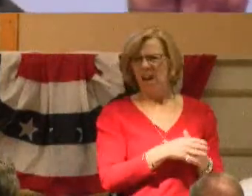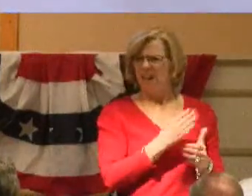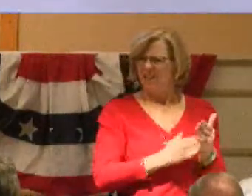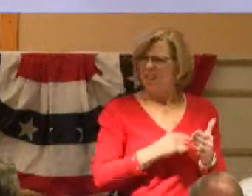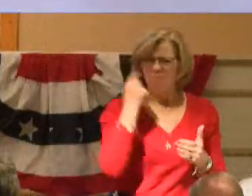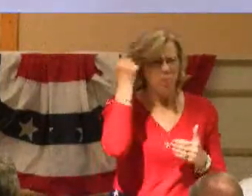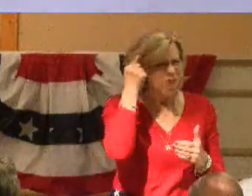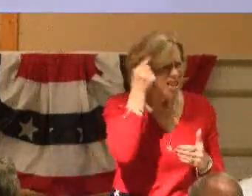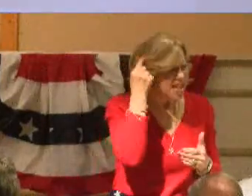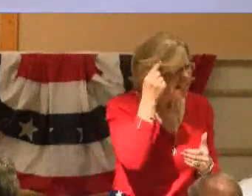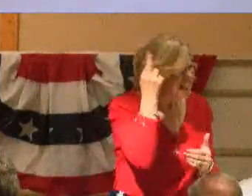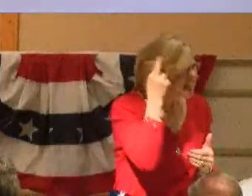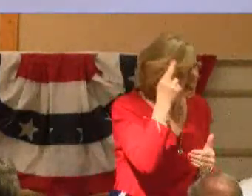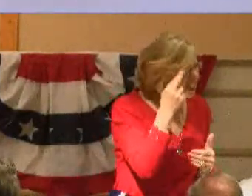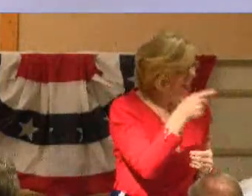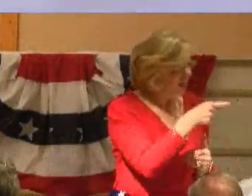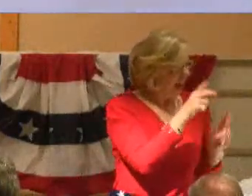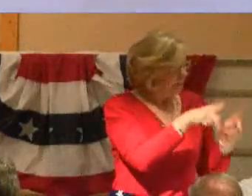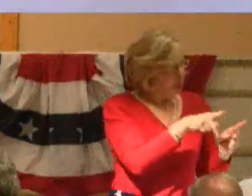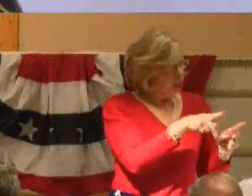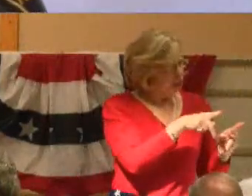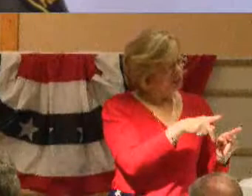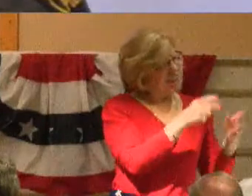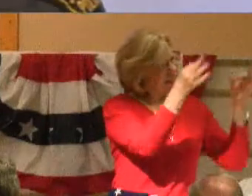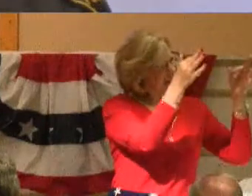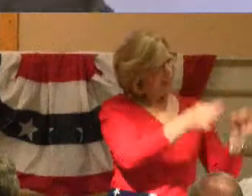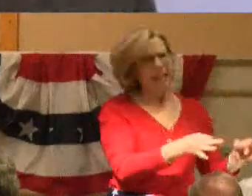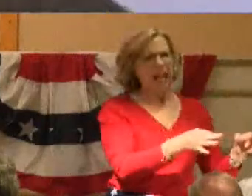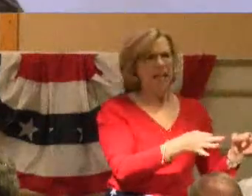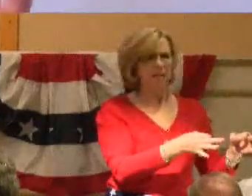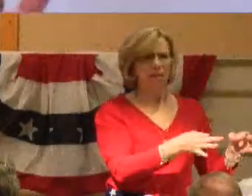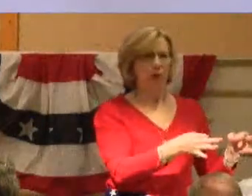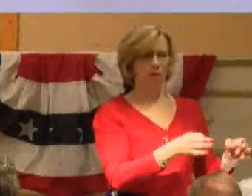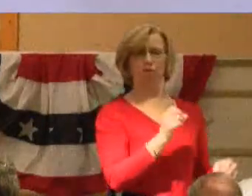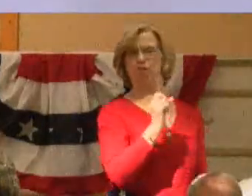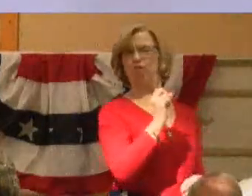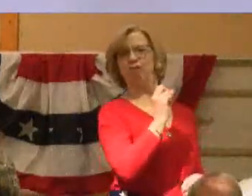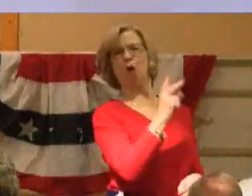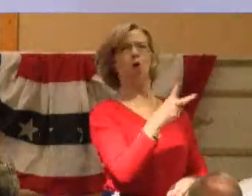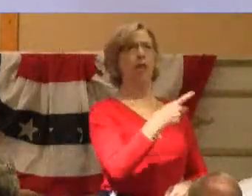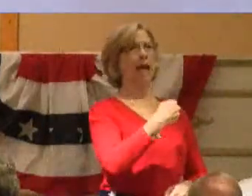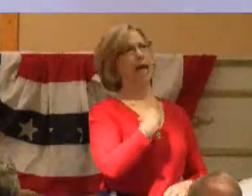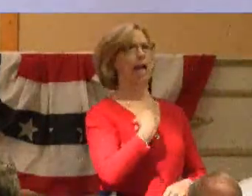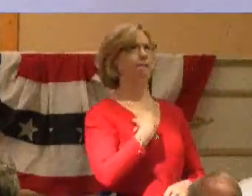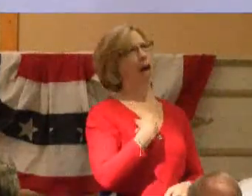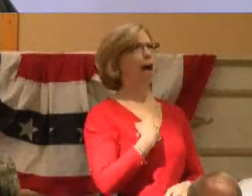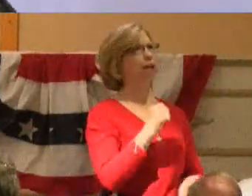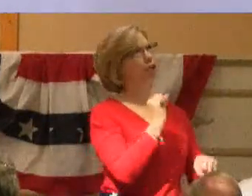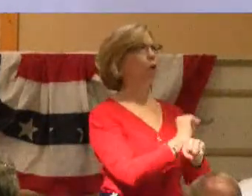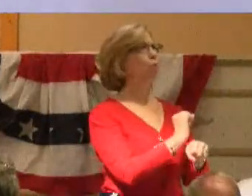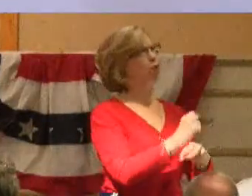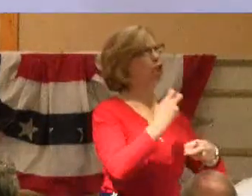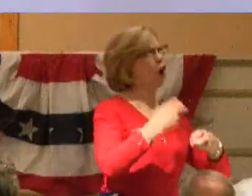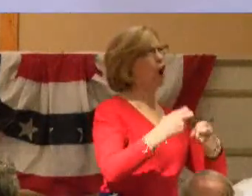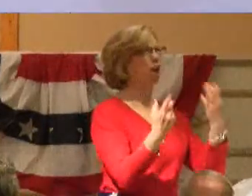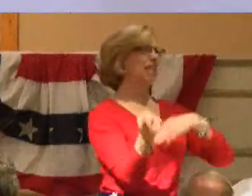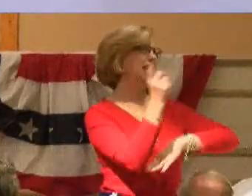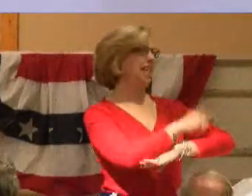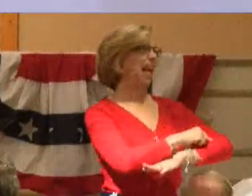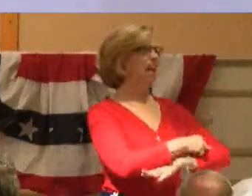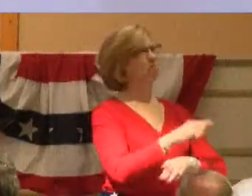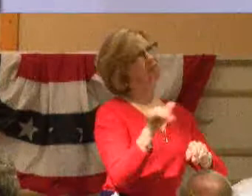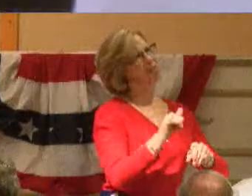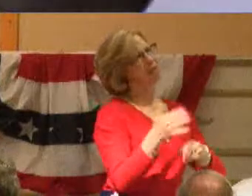has happened to where they've made a coherent decision that it's okay if I don't work as hard as I used